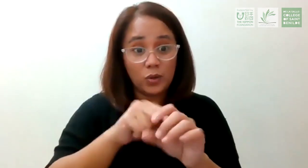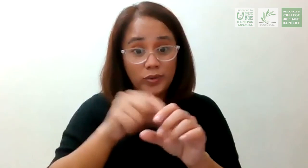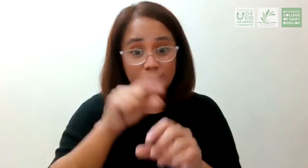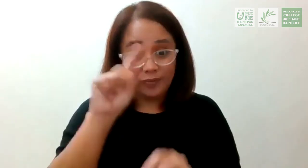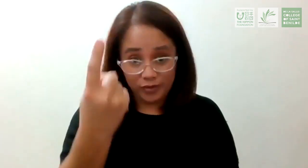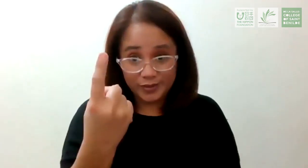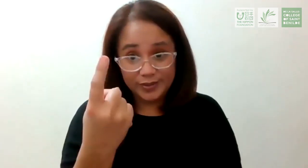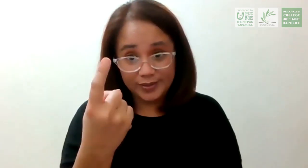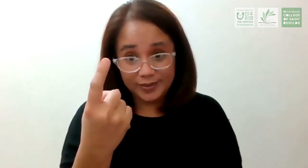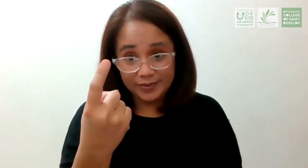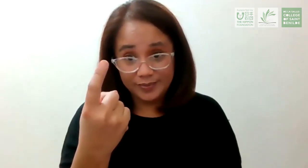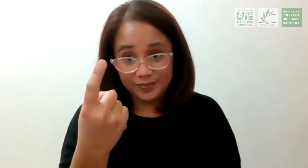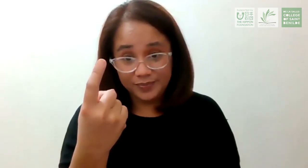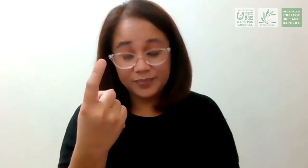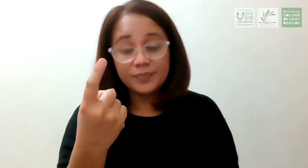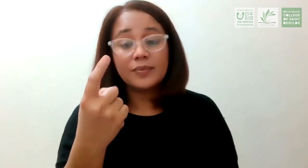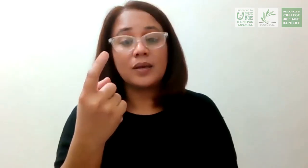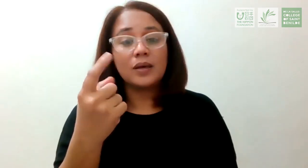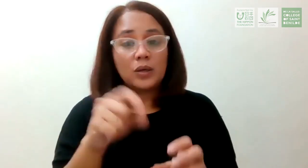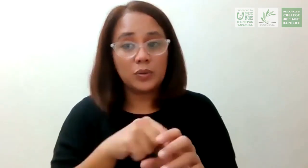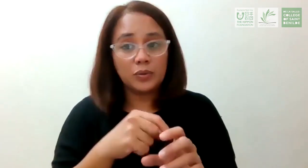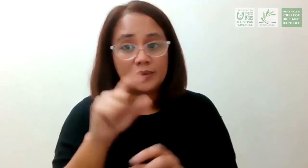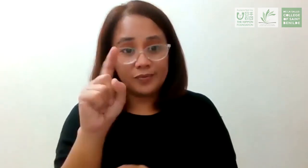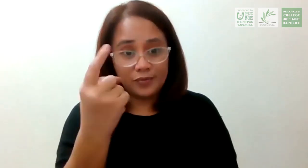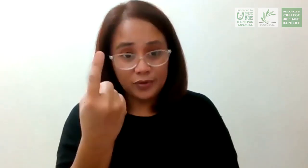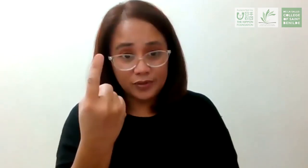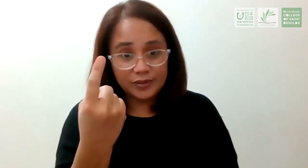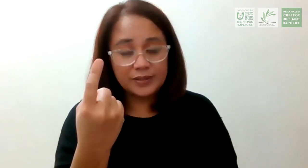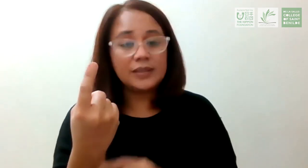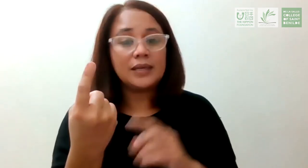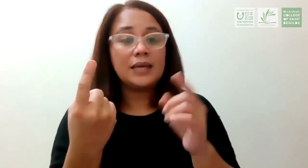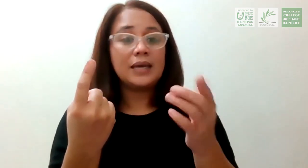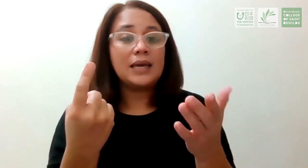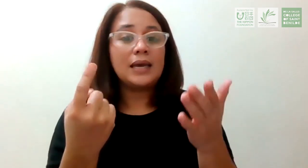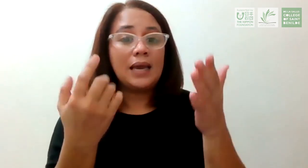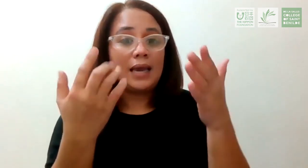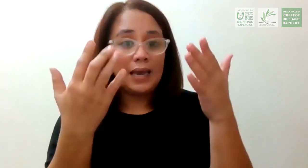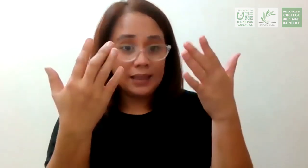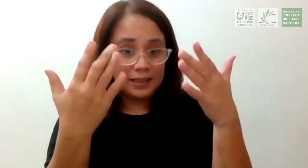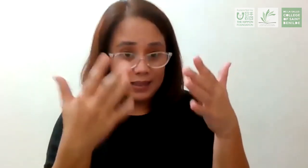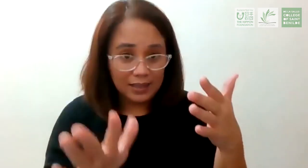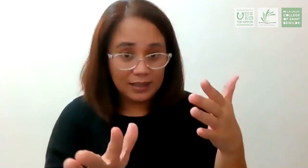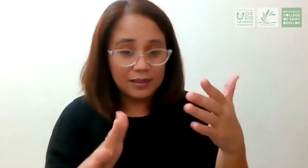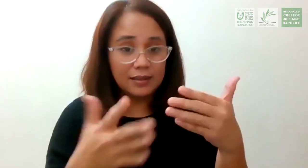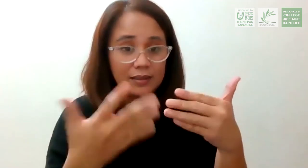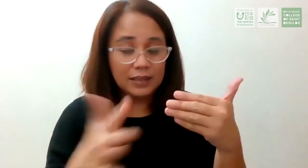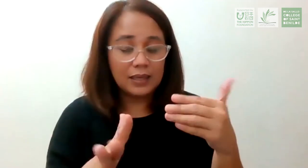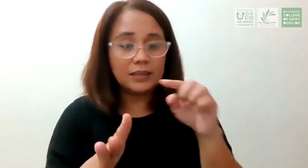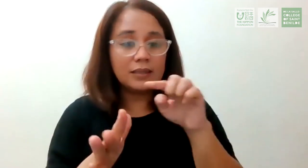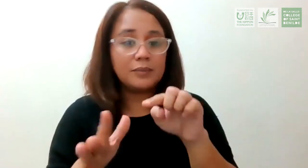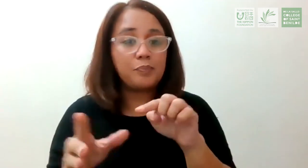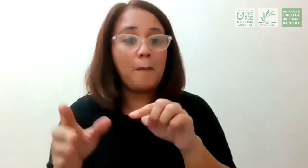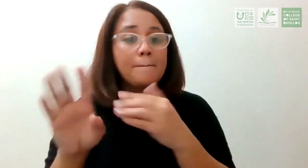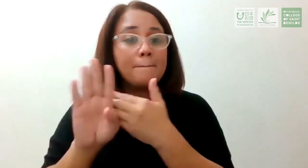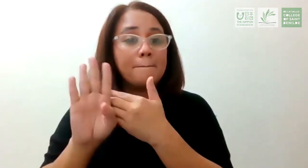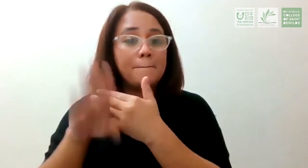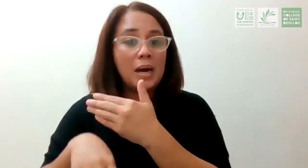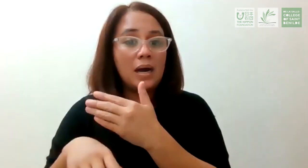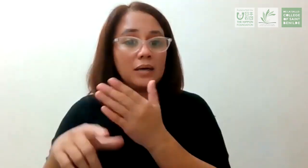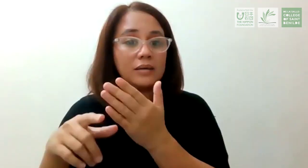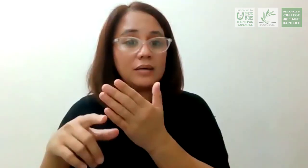Start with the test first, so let you get that out of the way. And then go back to discuss